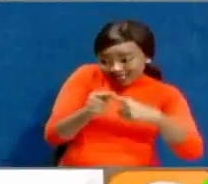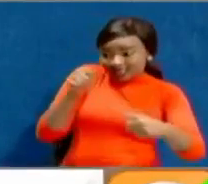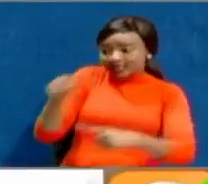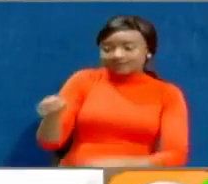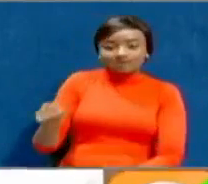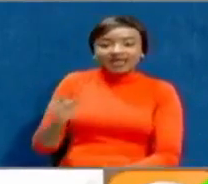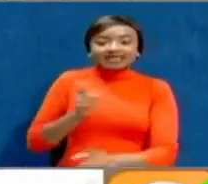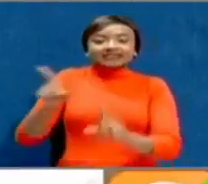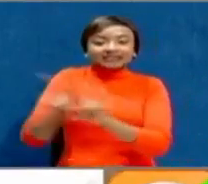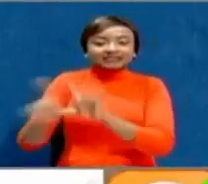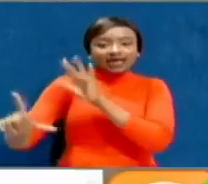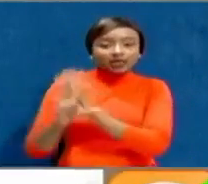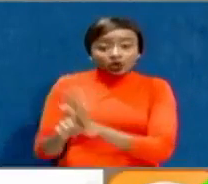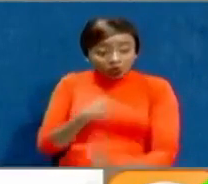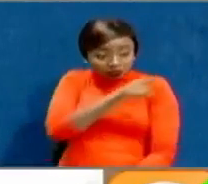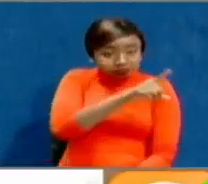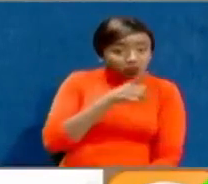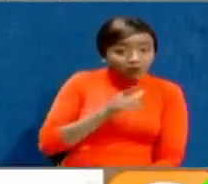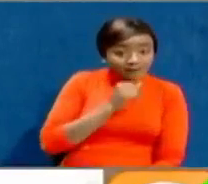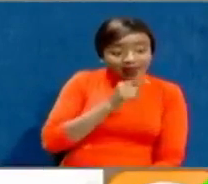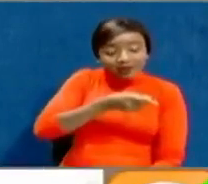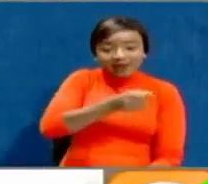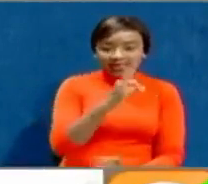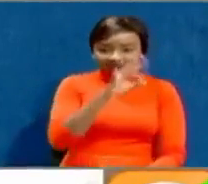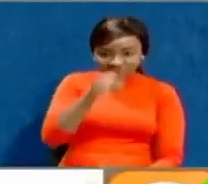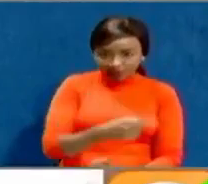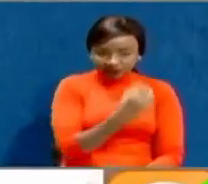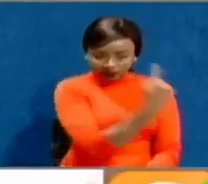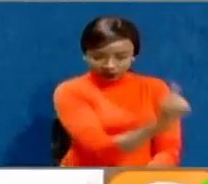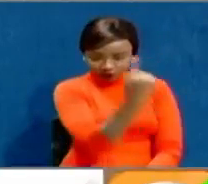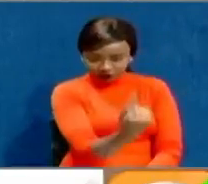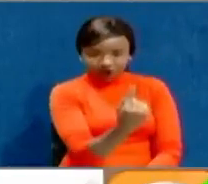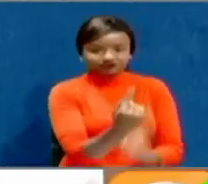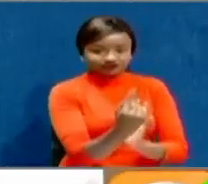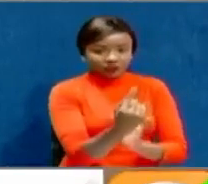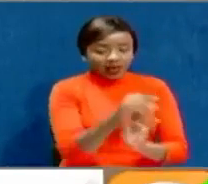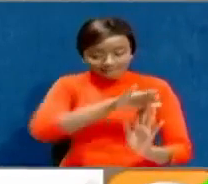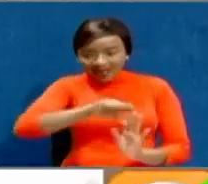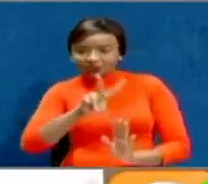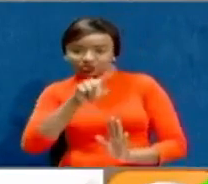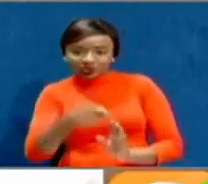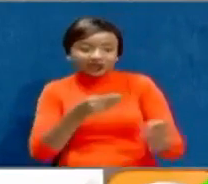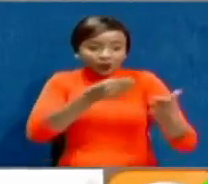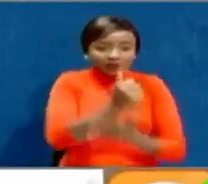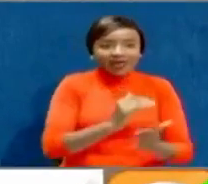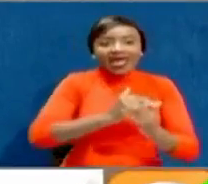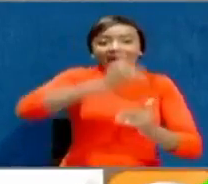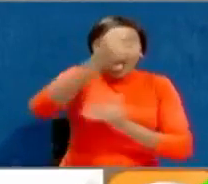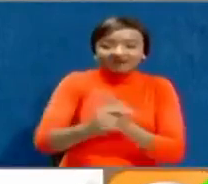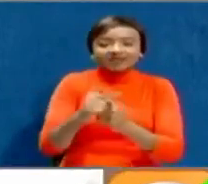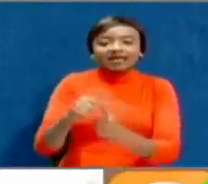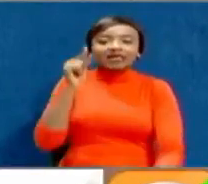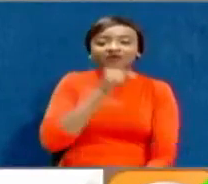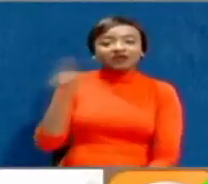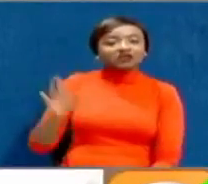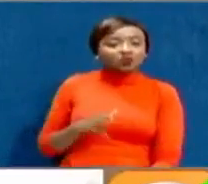piece of land. Now, the so-called hitmen were paid a deposit of 3,000 shillings each with the balance promised after proof of